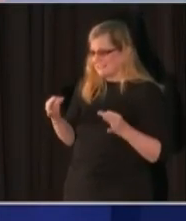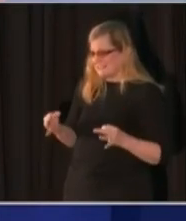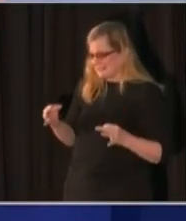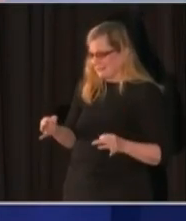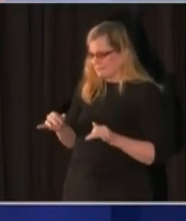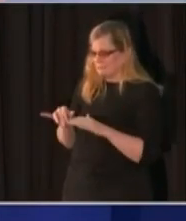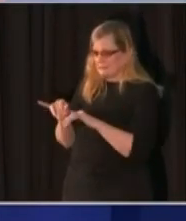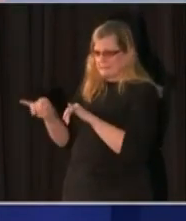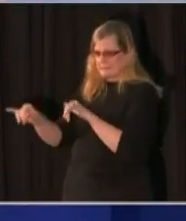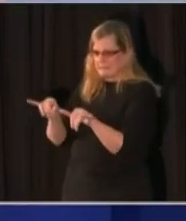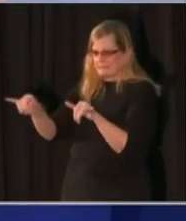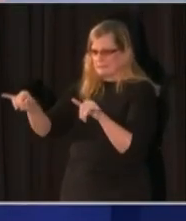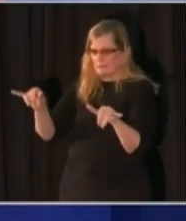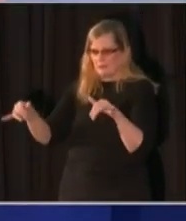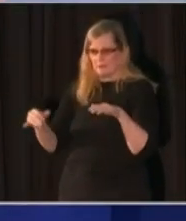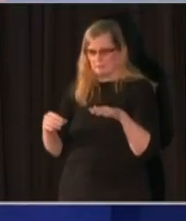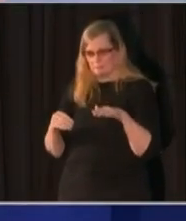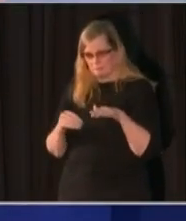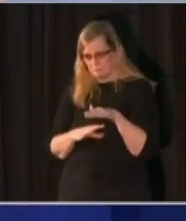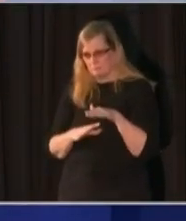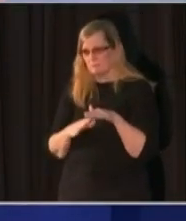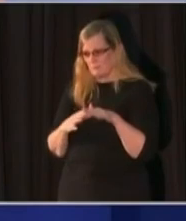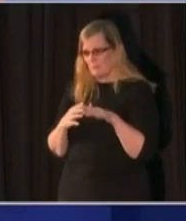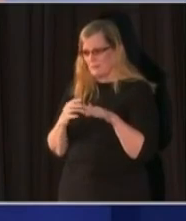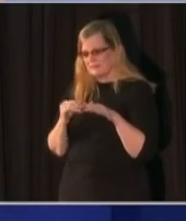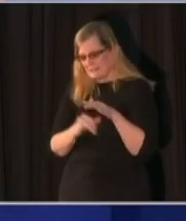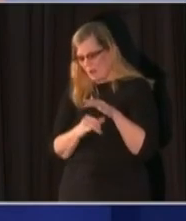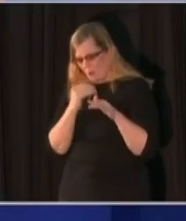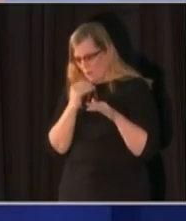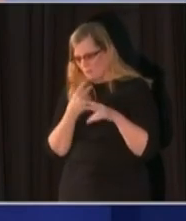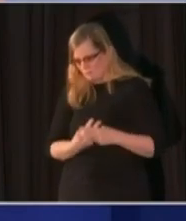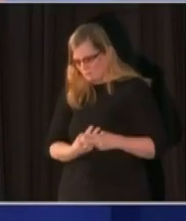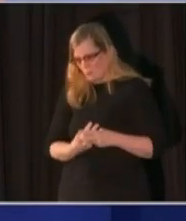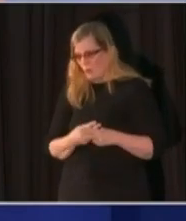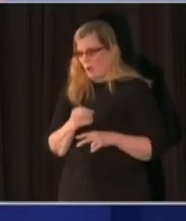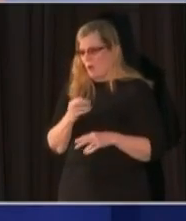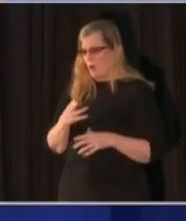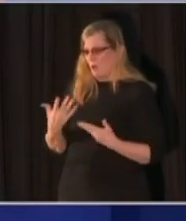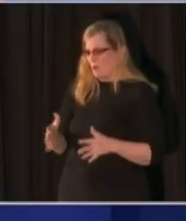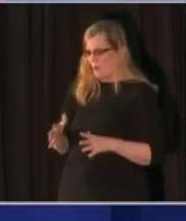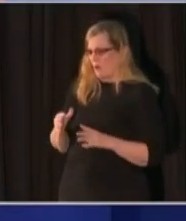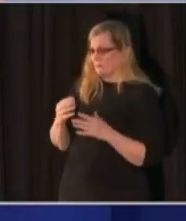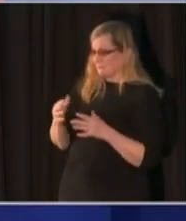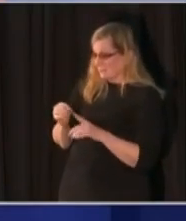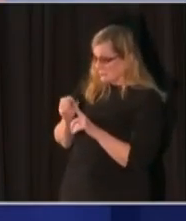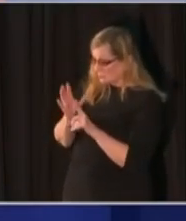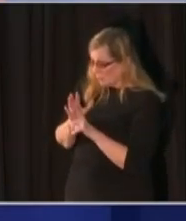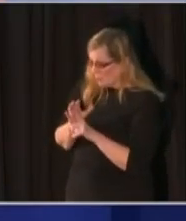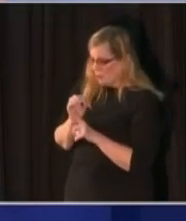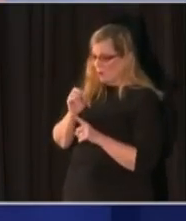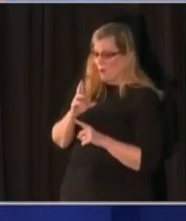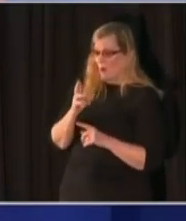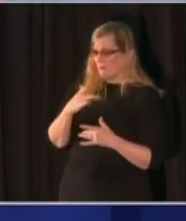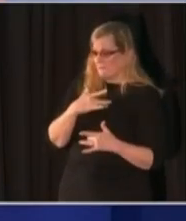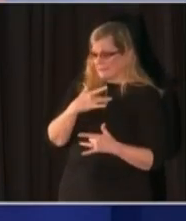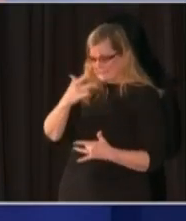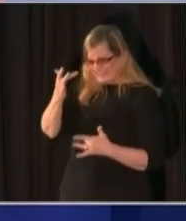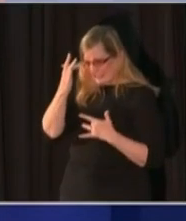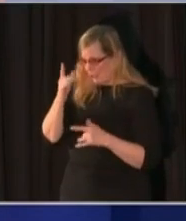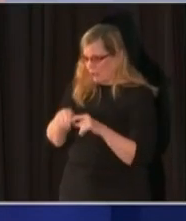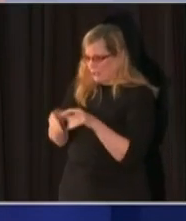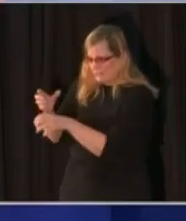because of an exposure, or they themselves are sick and they may not be able to access food or essentials.